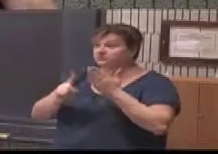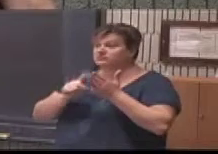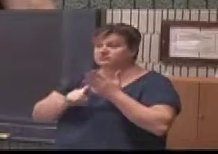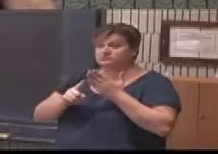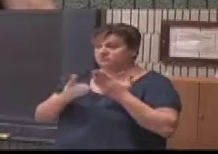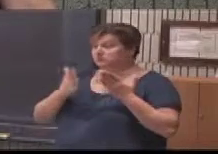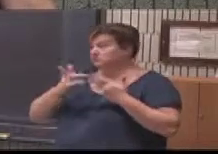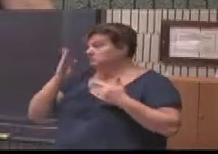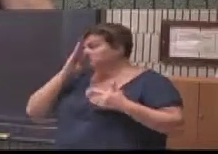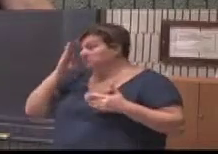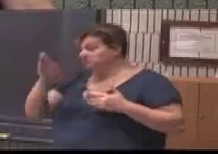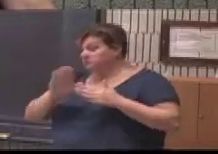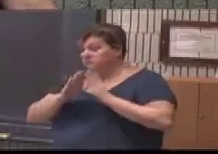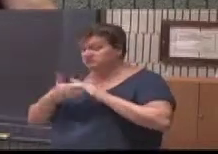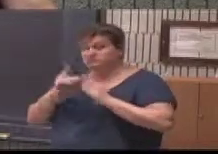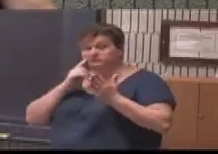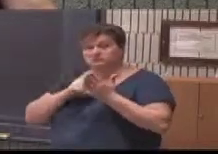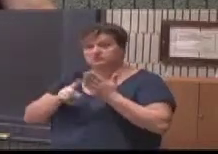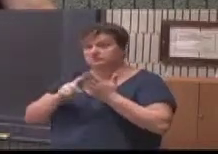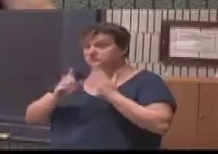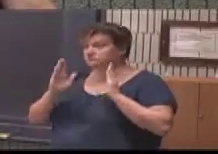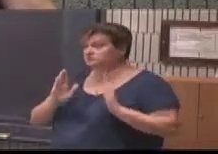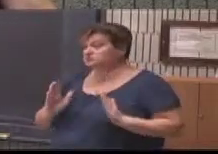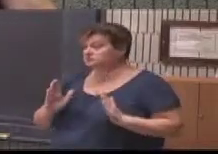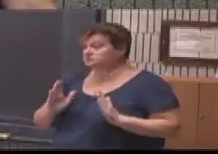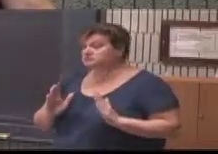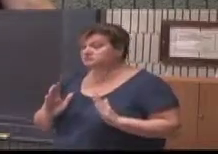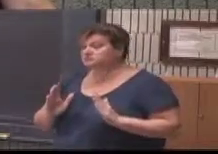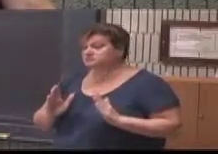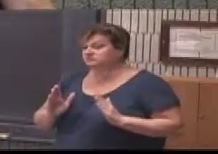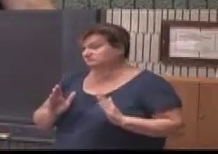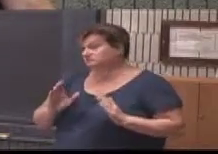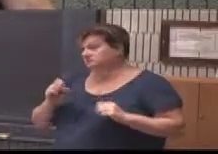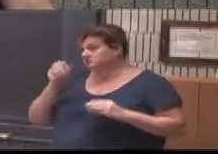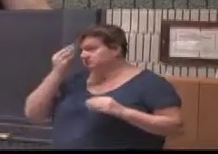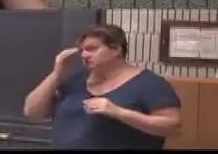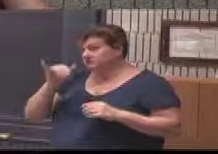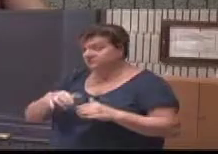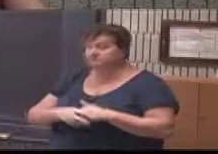go into research, I think that's a great, great thing too, is to consider that.